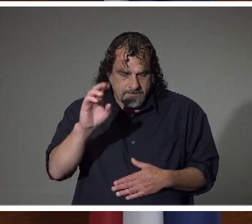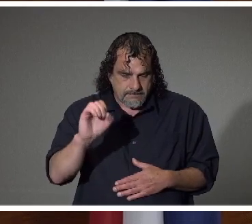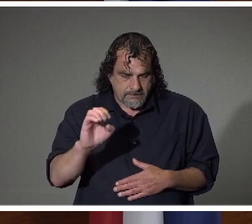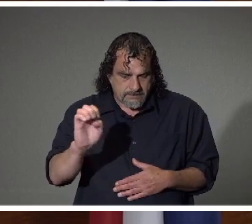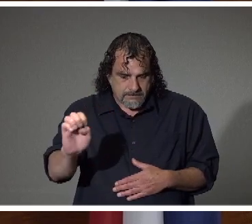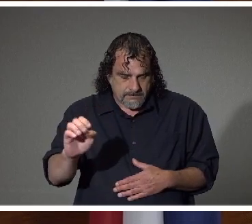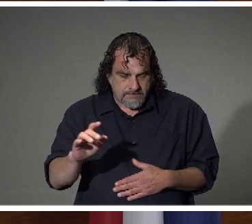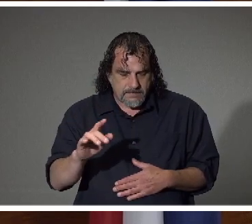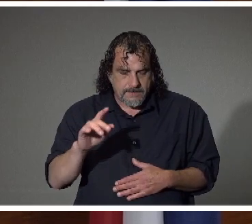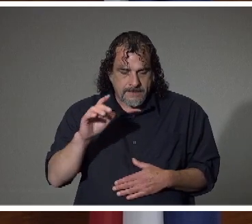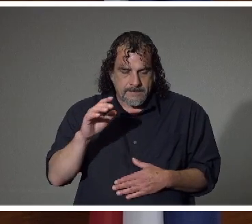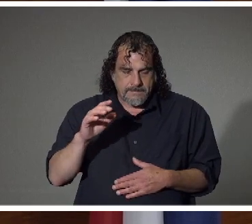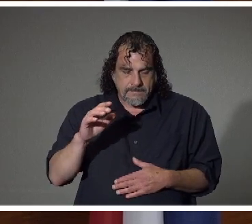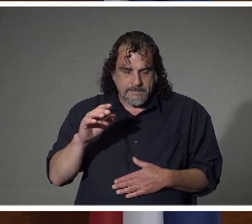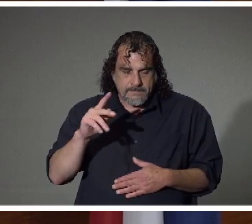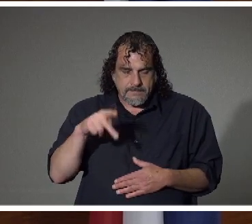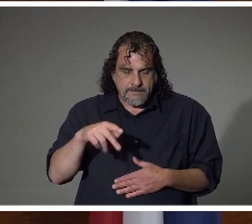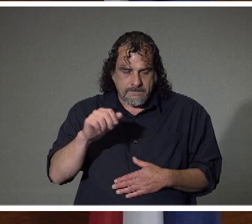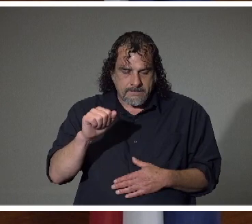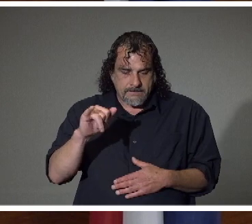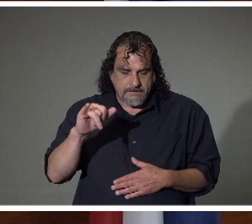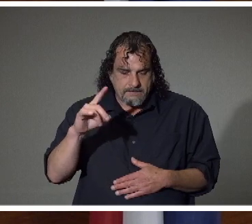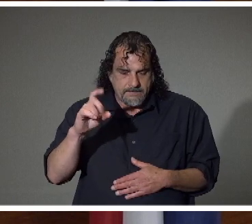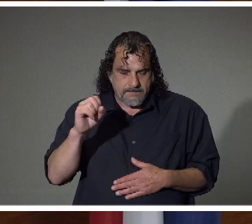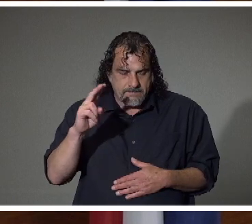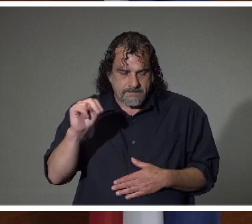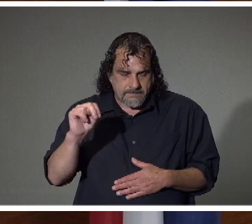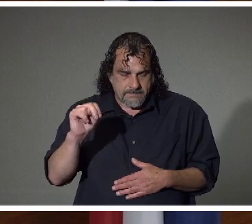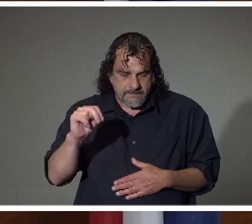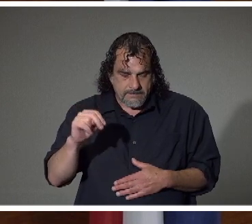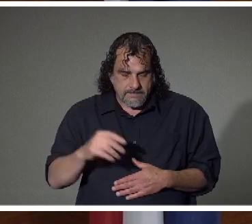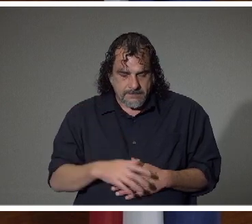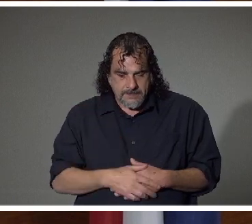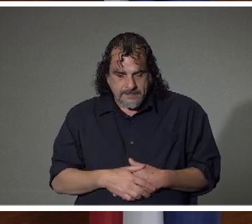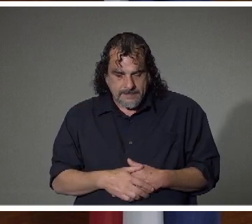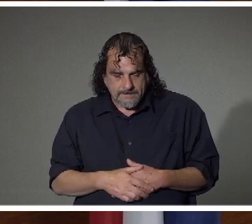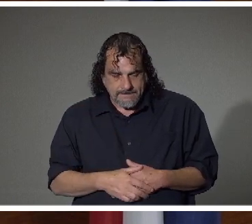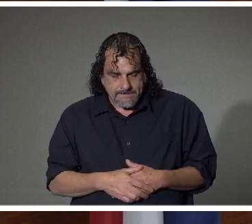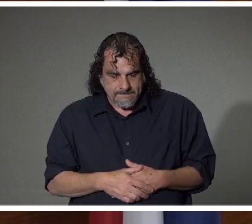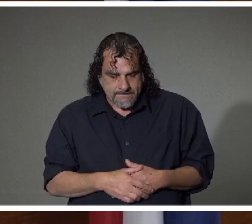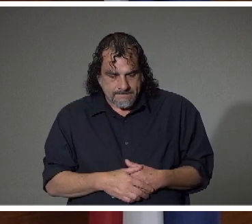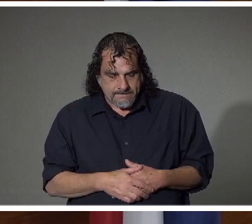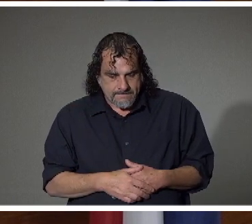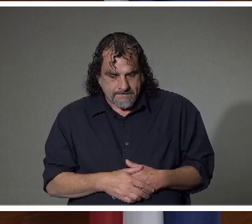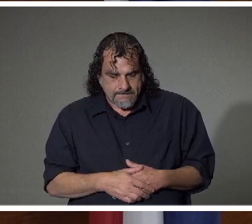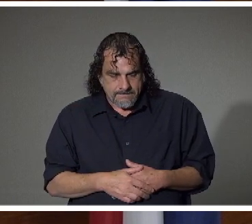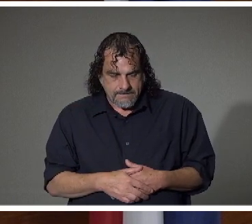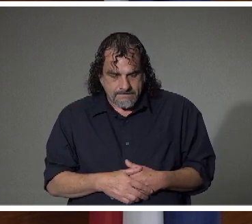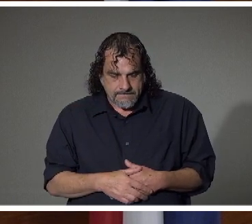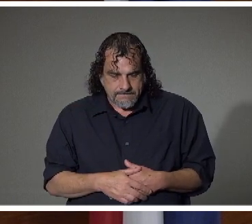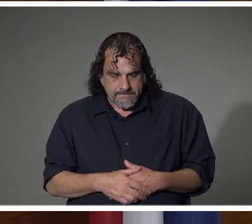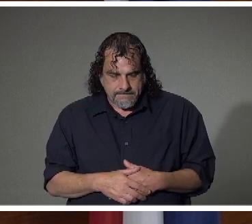Sweet 16 to Peyton Coleman, who cannot wait to get his driver's license. Happy birthday